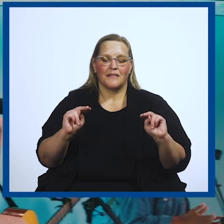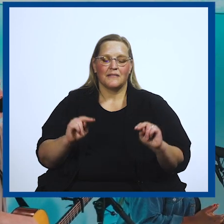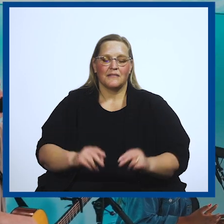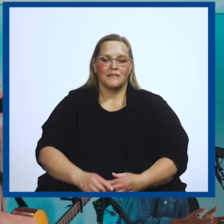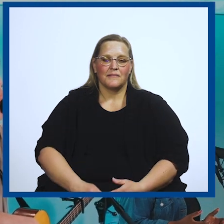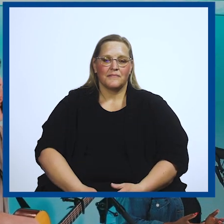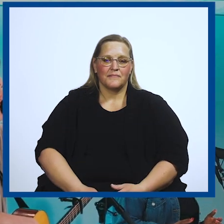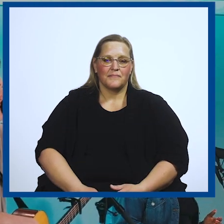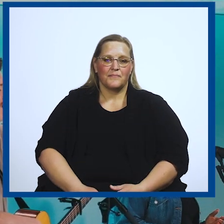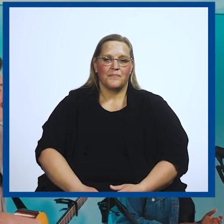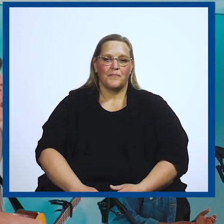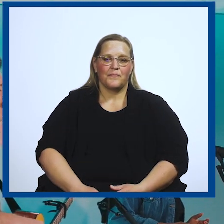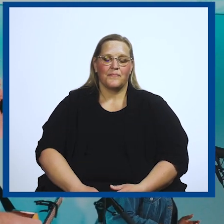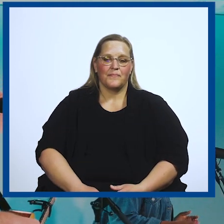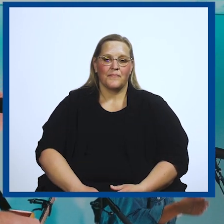Amen.